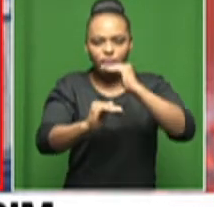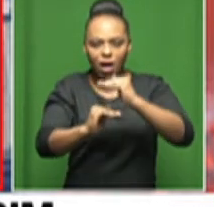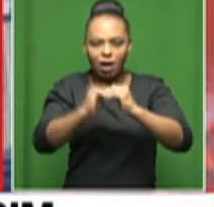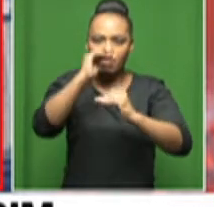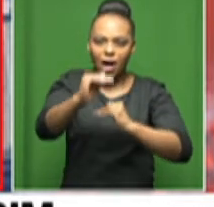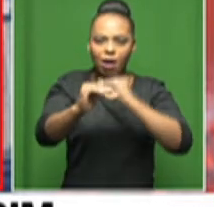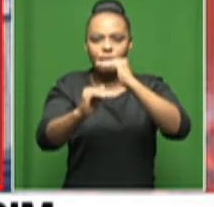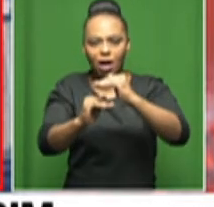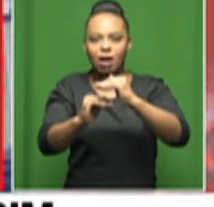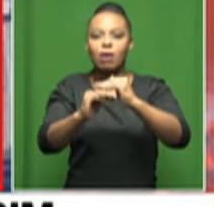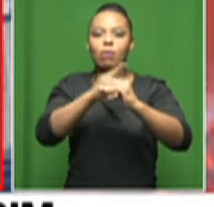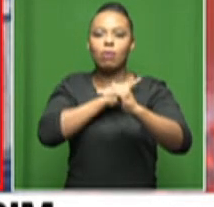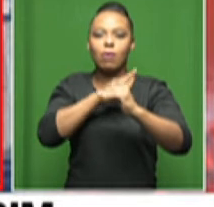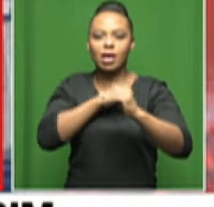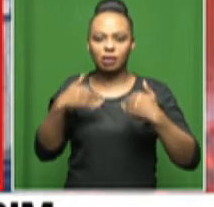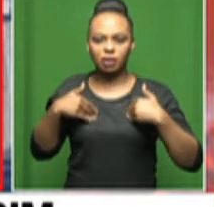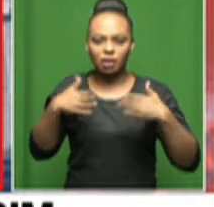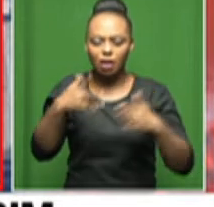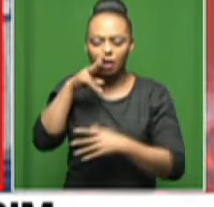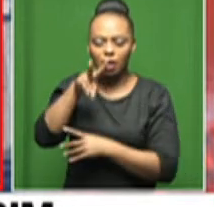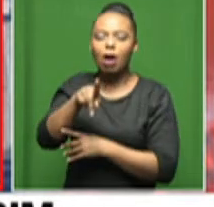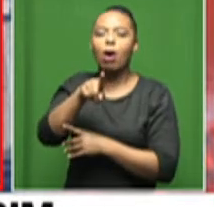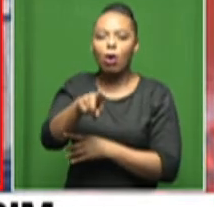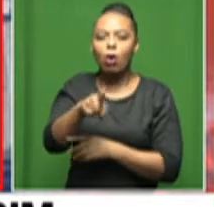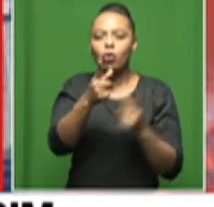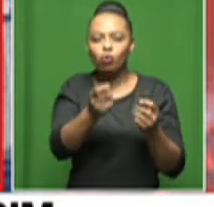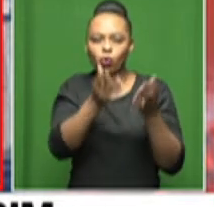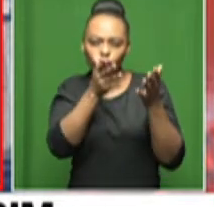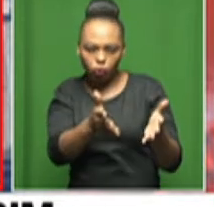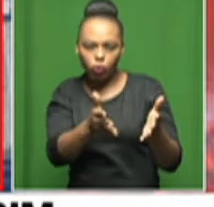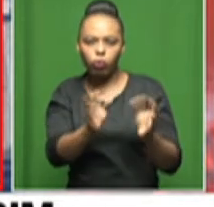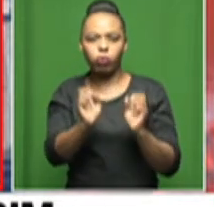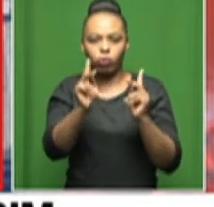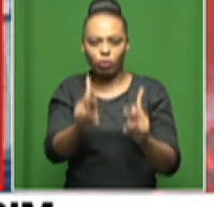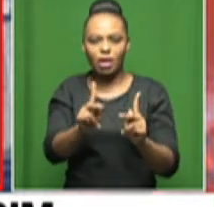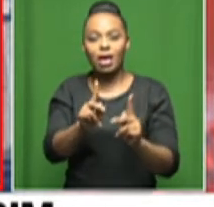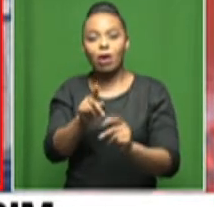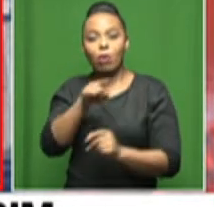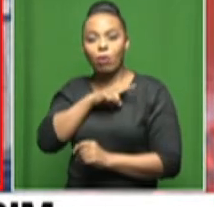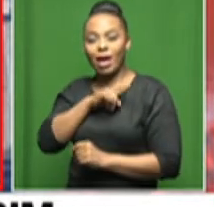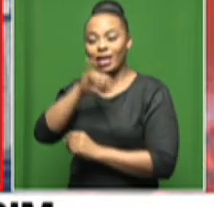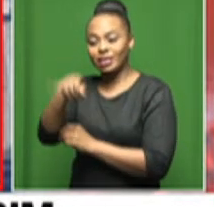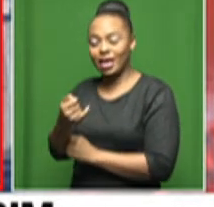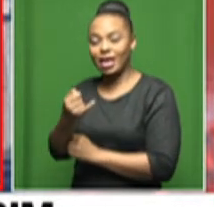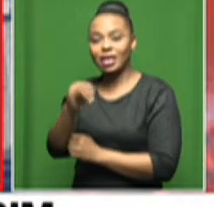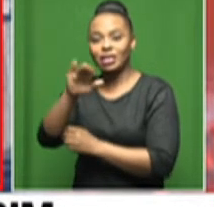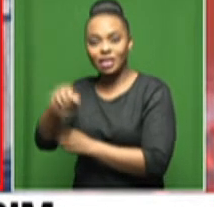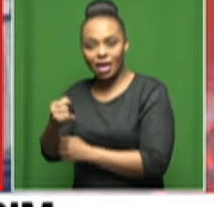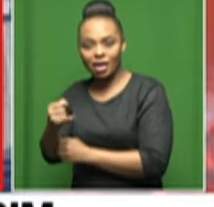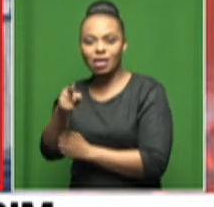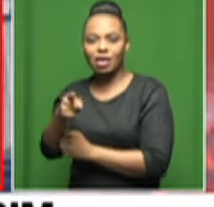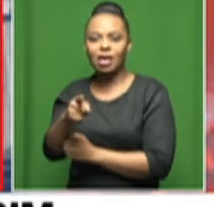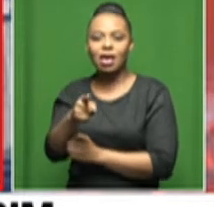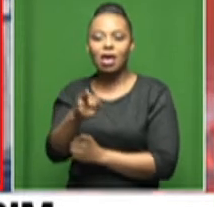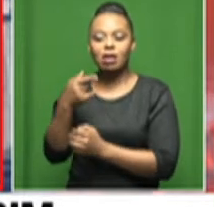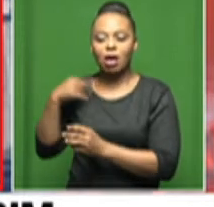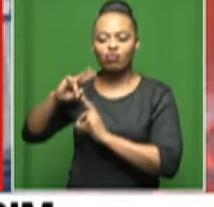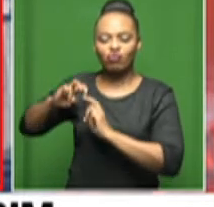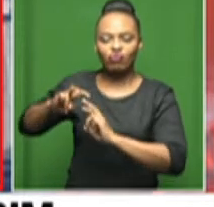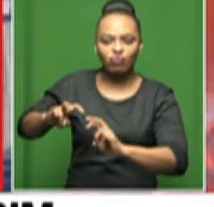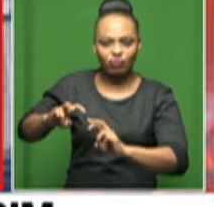that, and we're already starting to think of how to do that with the J&J study that you just heard from Professor